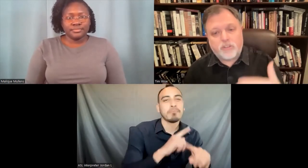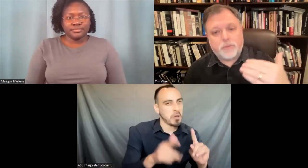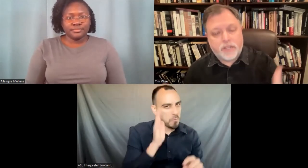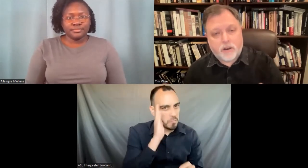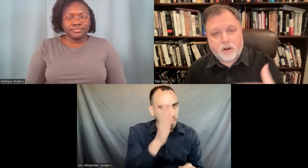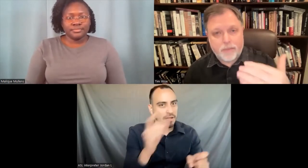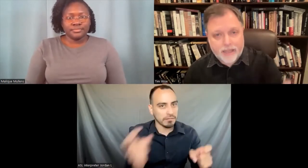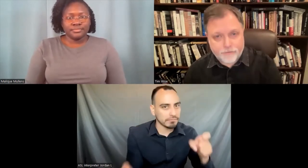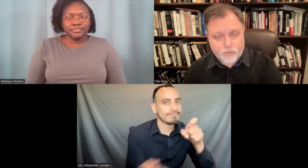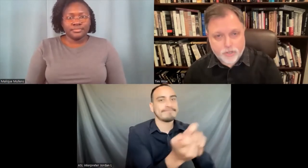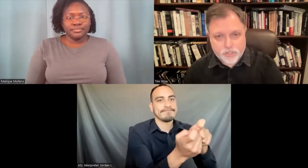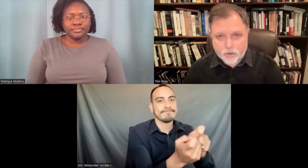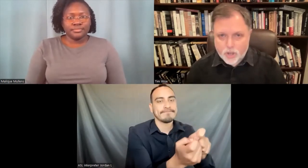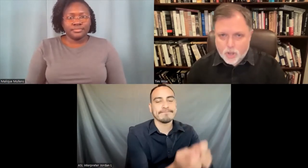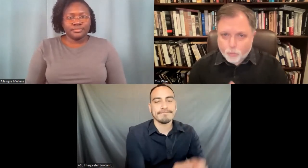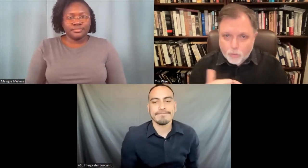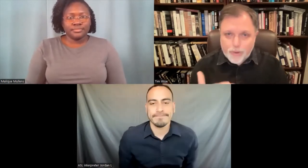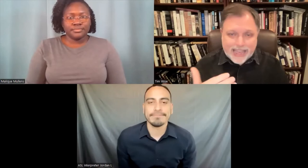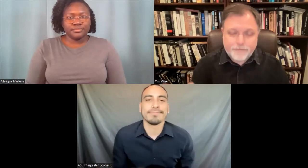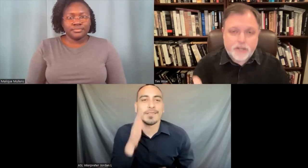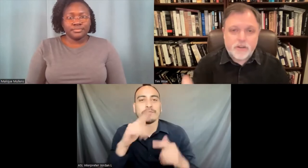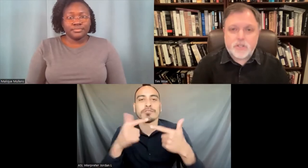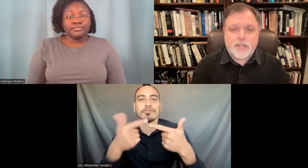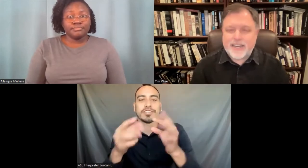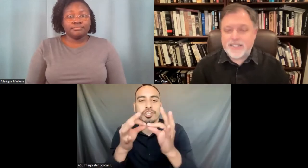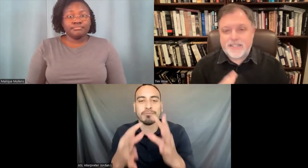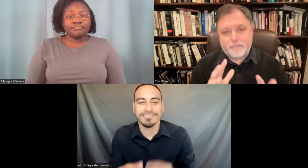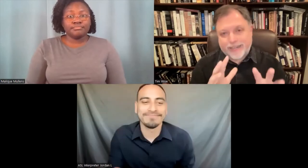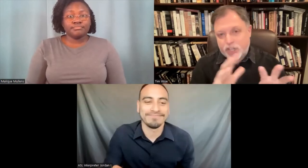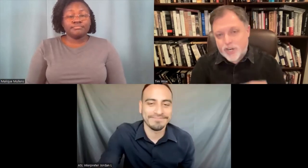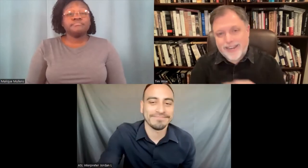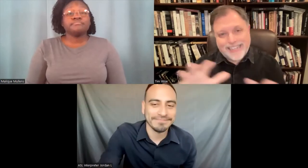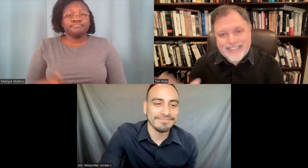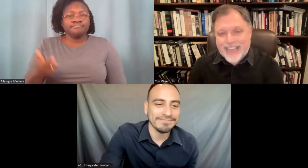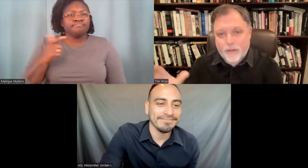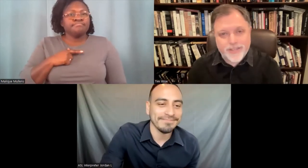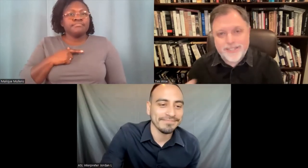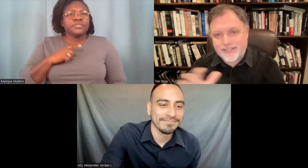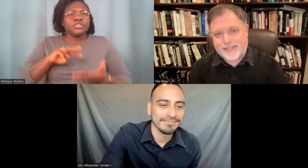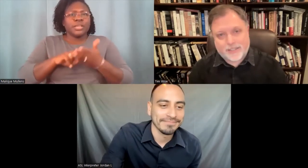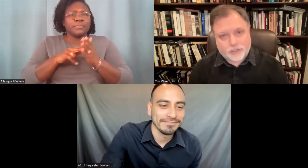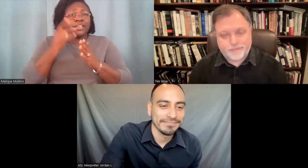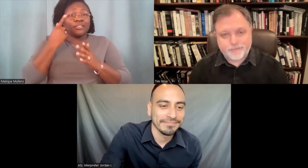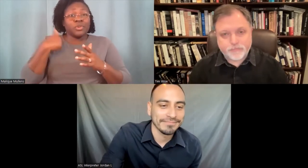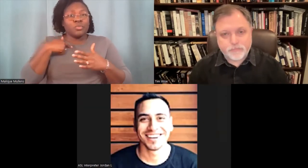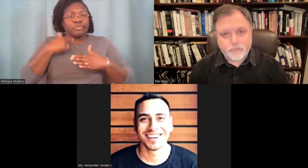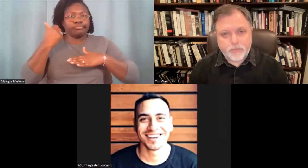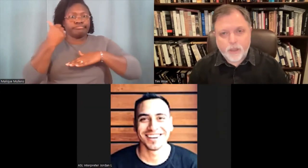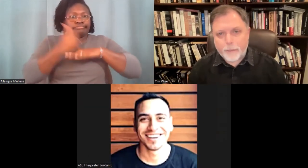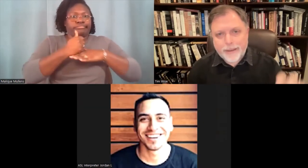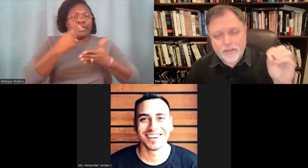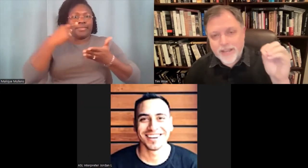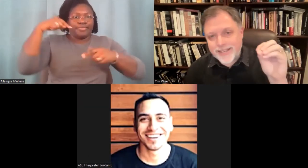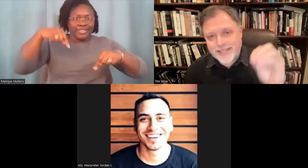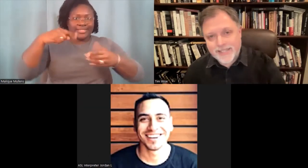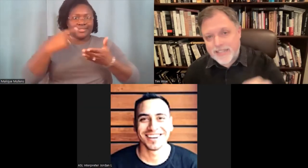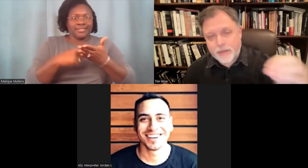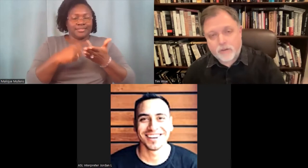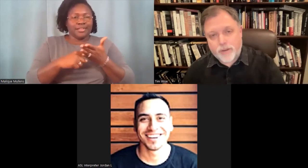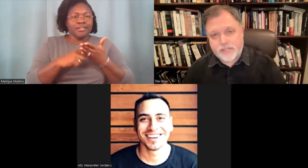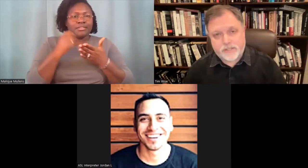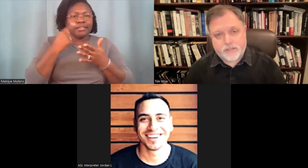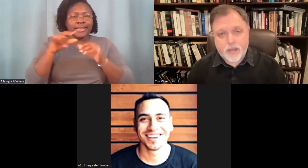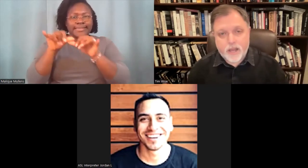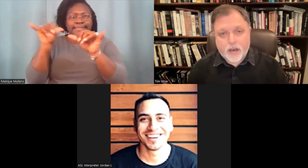will ultimately harm everyone. So what we have to understand is that by shutting down this discussion about